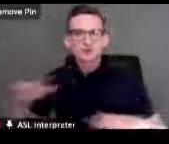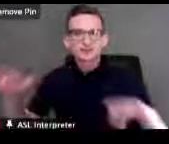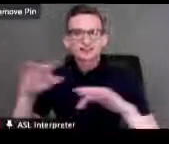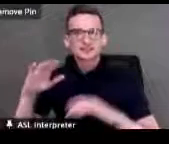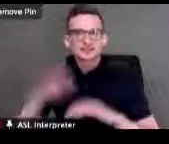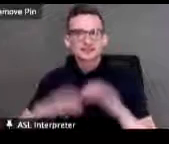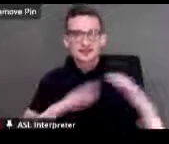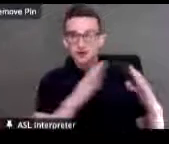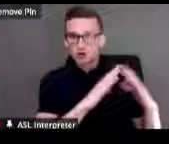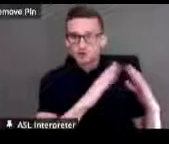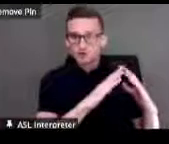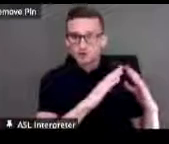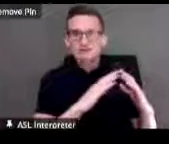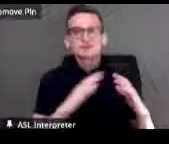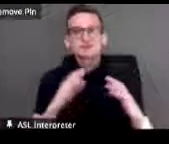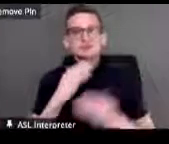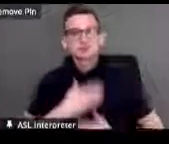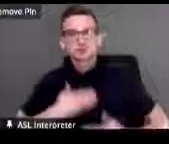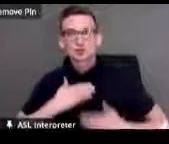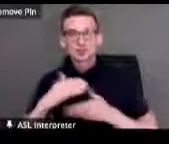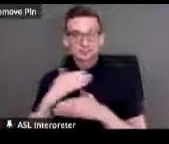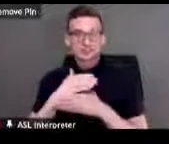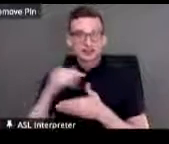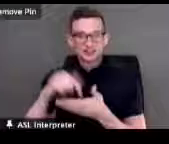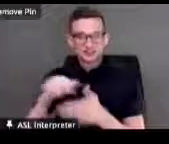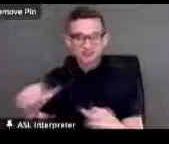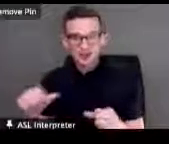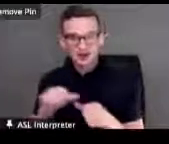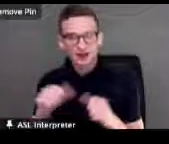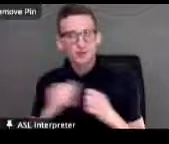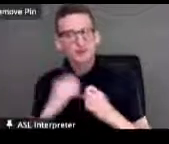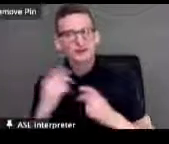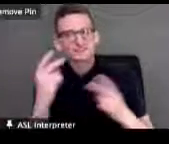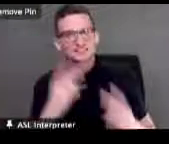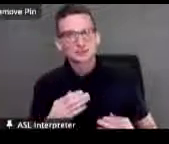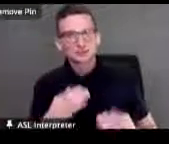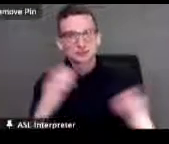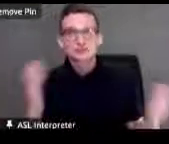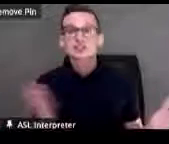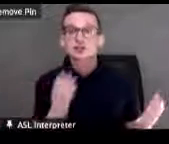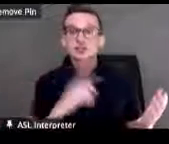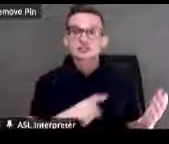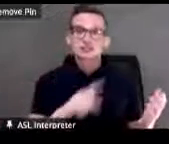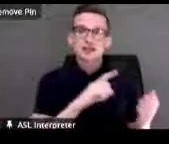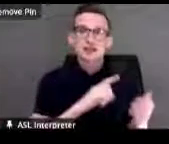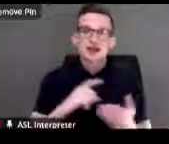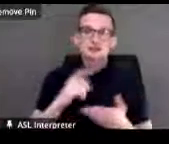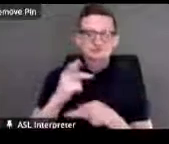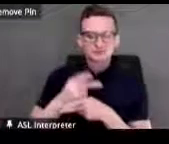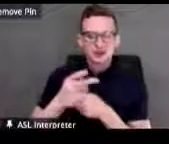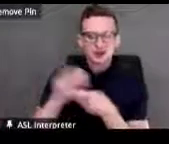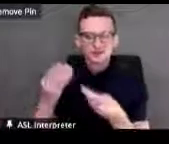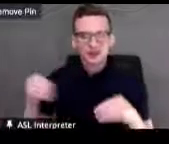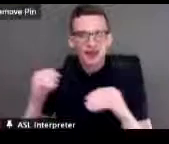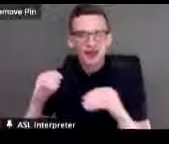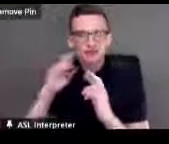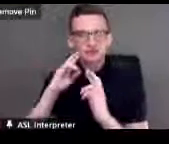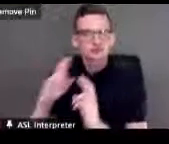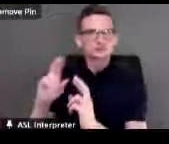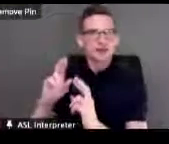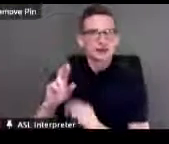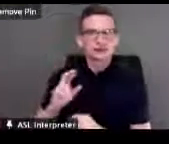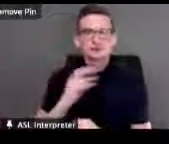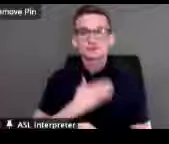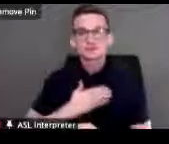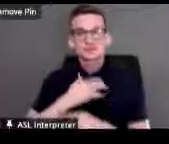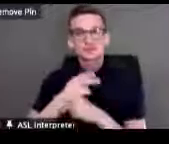with visitors, encouraging them to treat this land with care and respect. Please keep us together and eliminate the